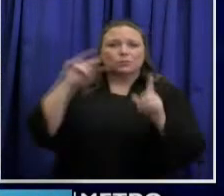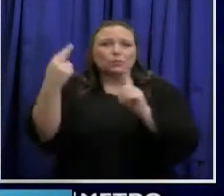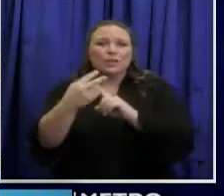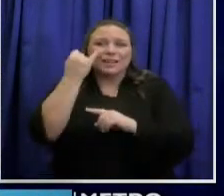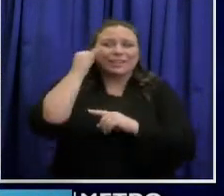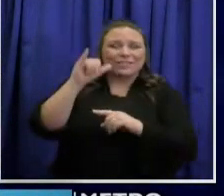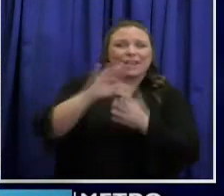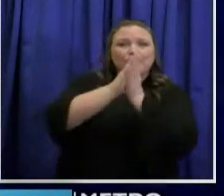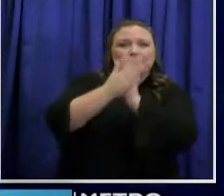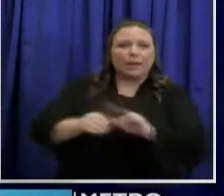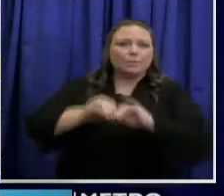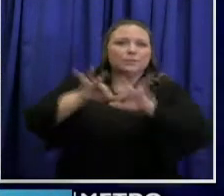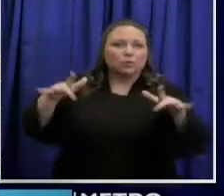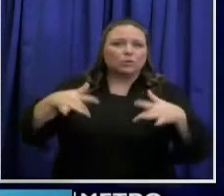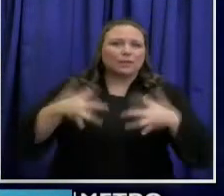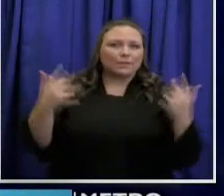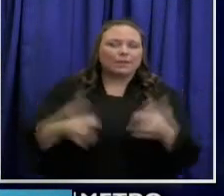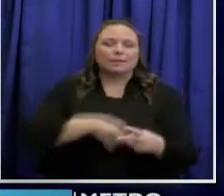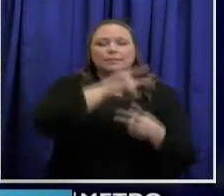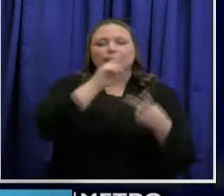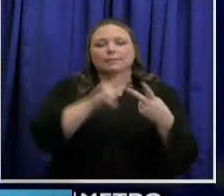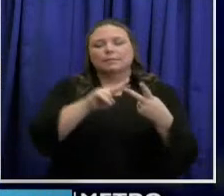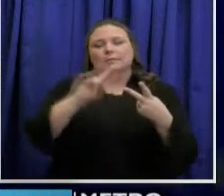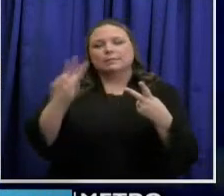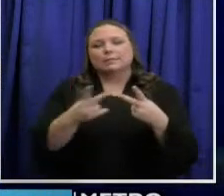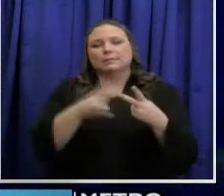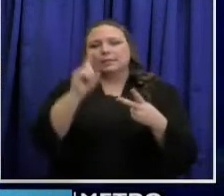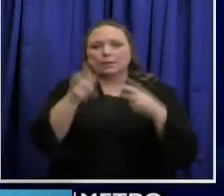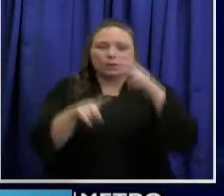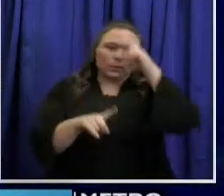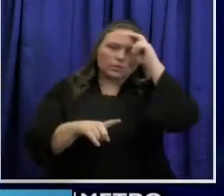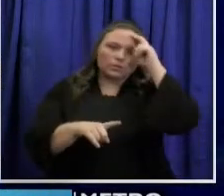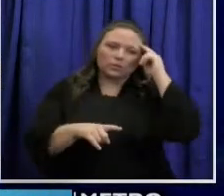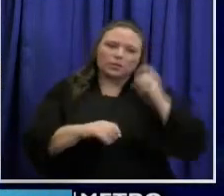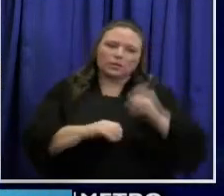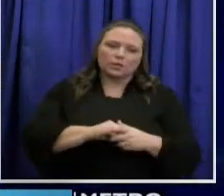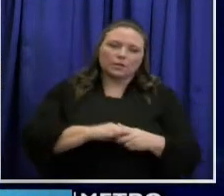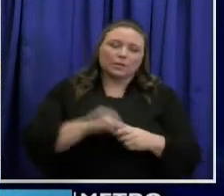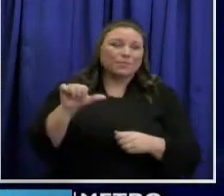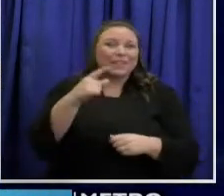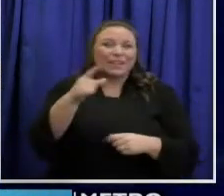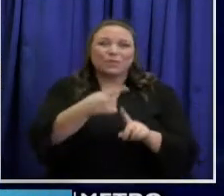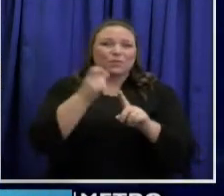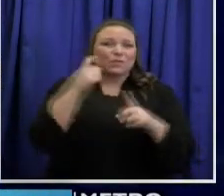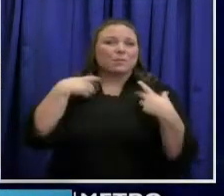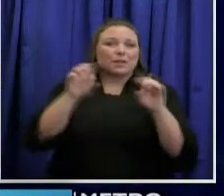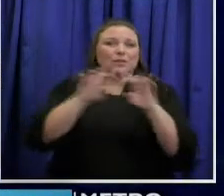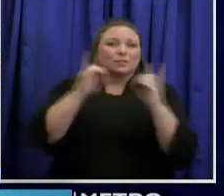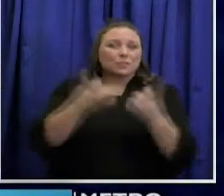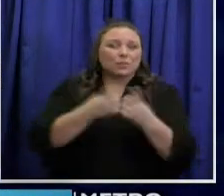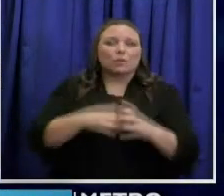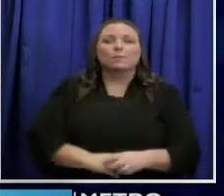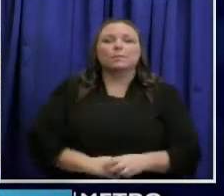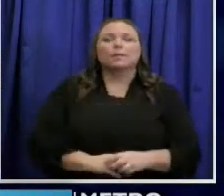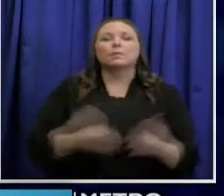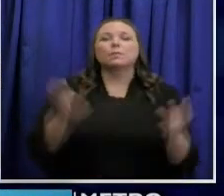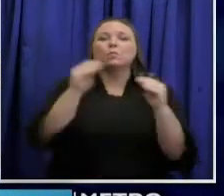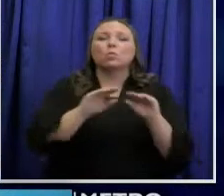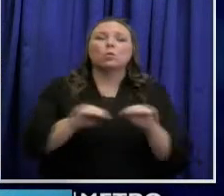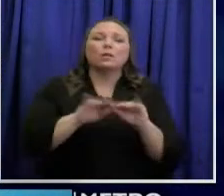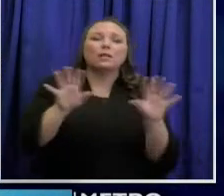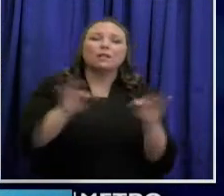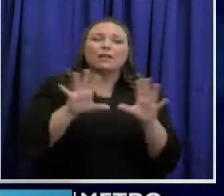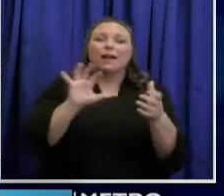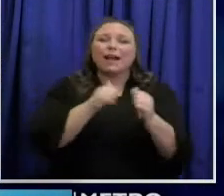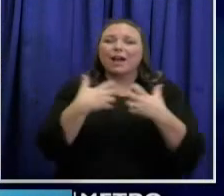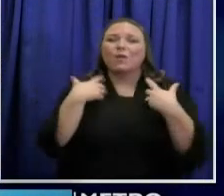potentially be a spreading event. And then the second question is for anyone with the health department, just for a little more clarification on how the